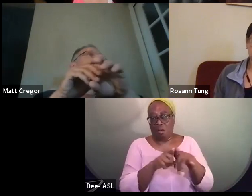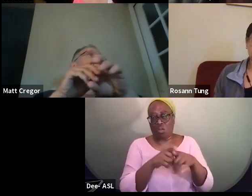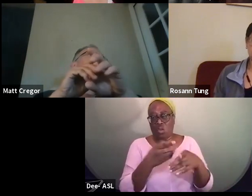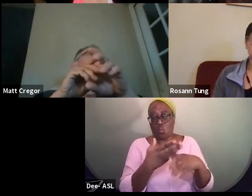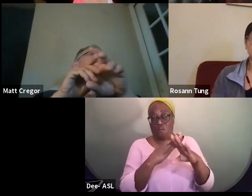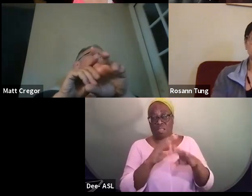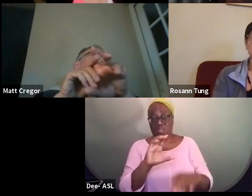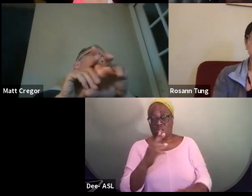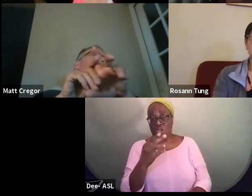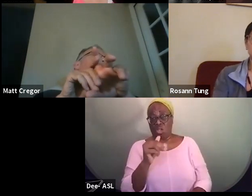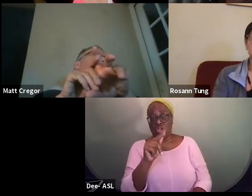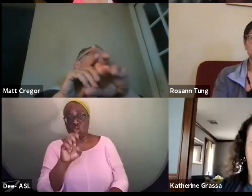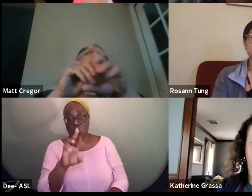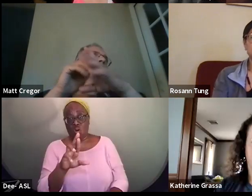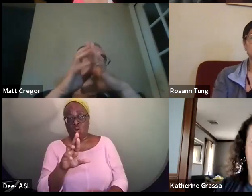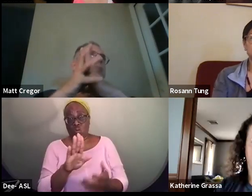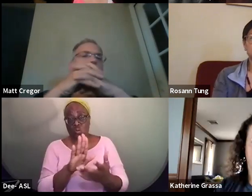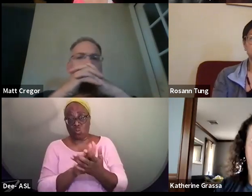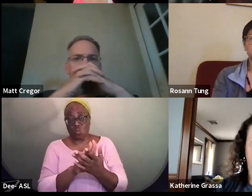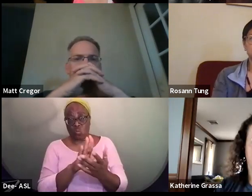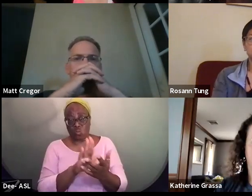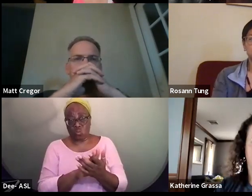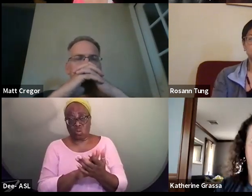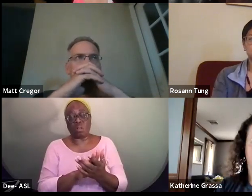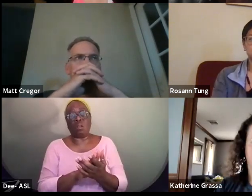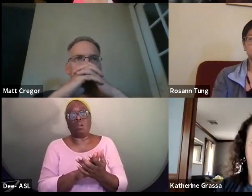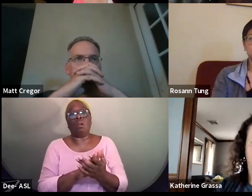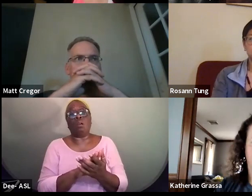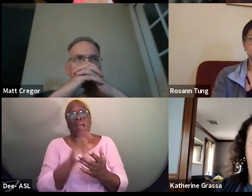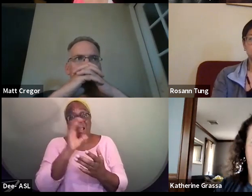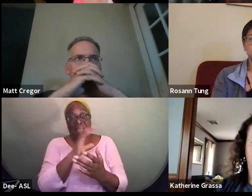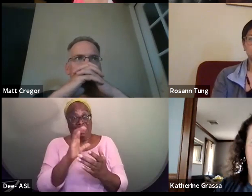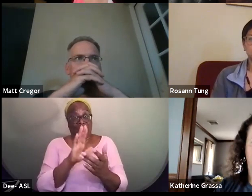charter school students, parochial school students